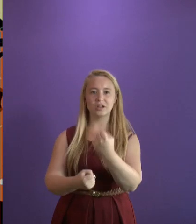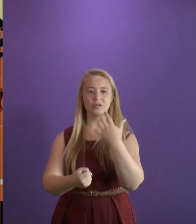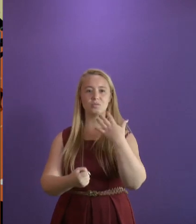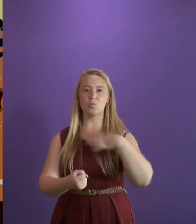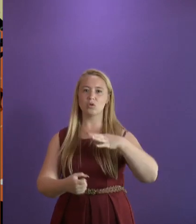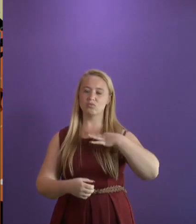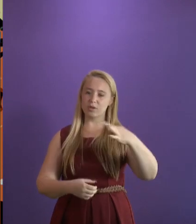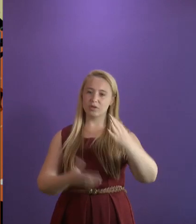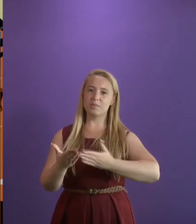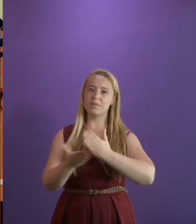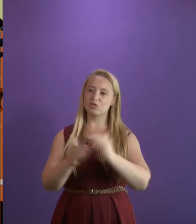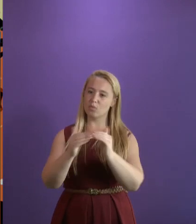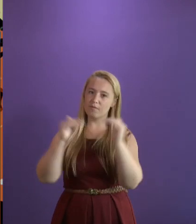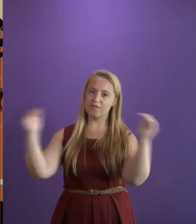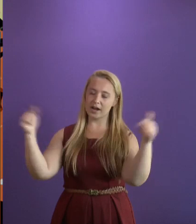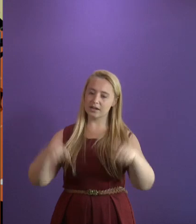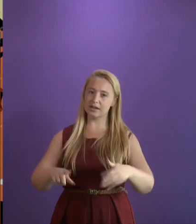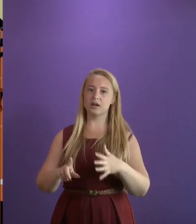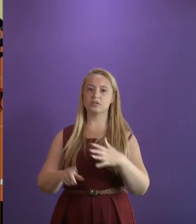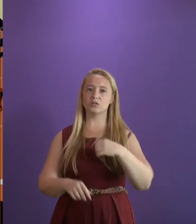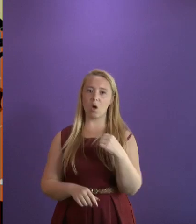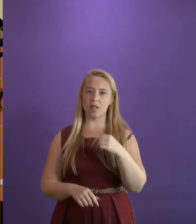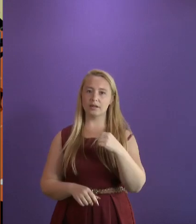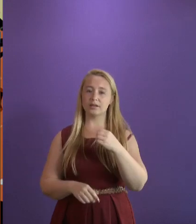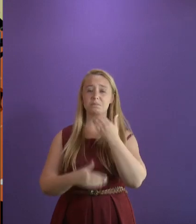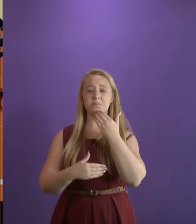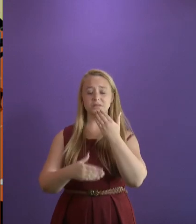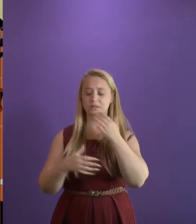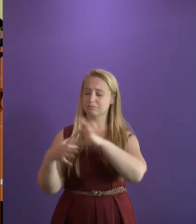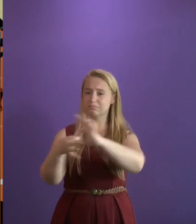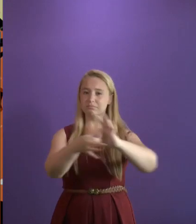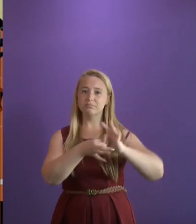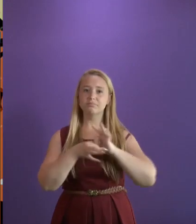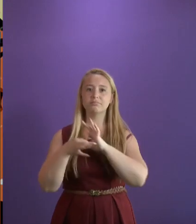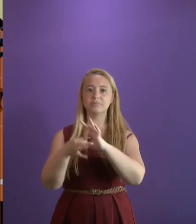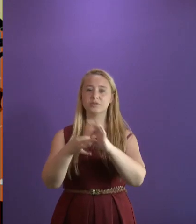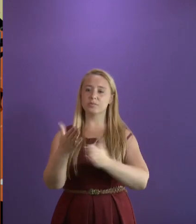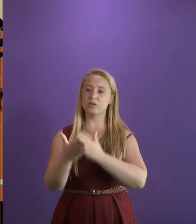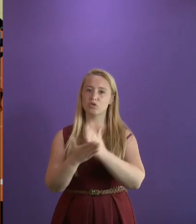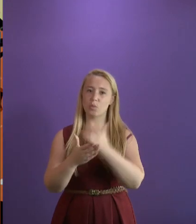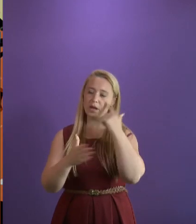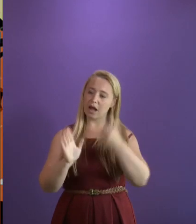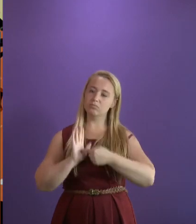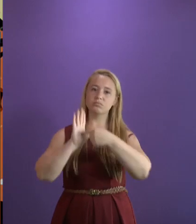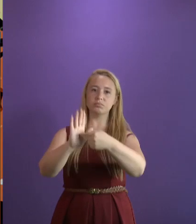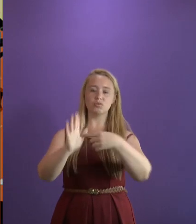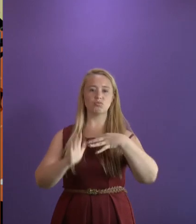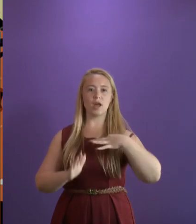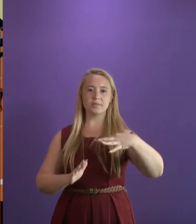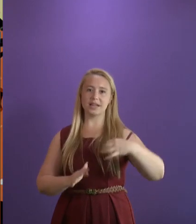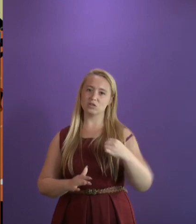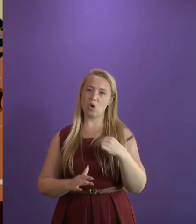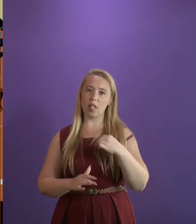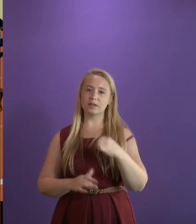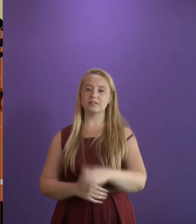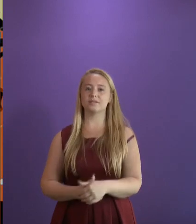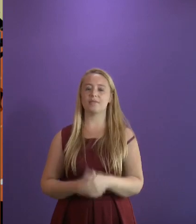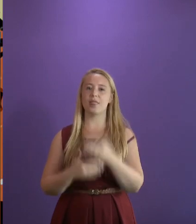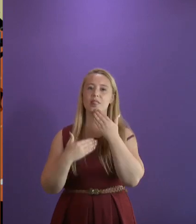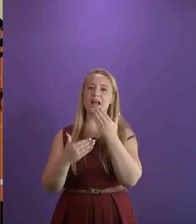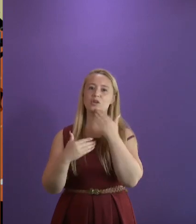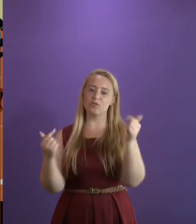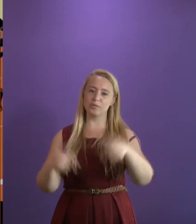representative democracy working, and let's all work together to represent the interests and needs of Scotland. Thank you very, very much